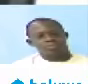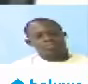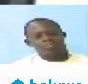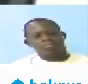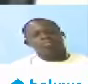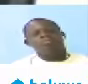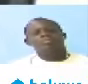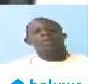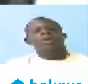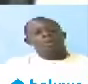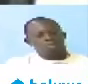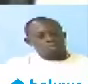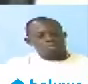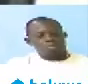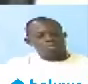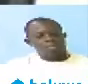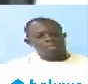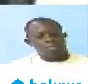Well,